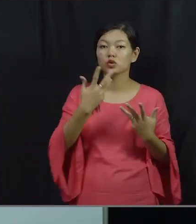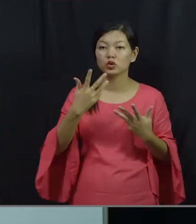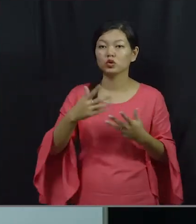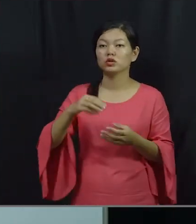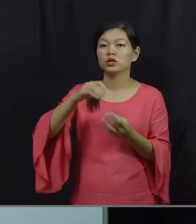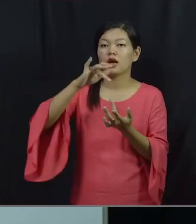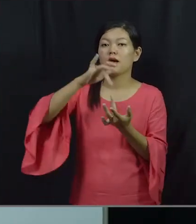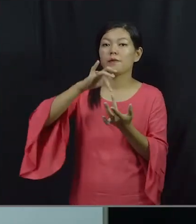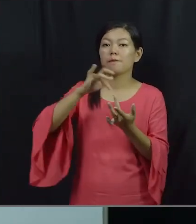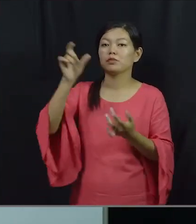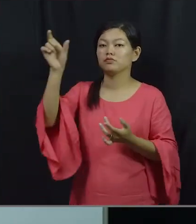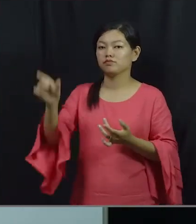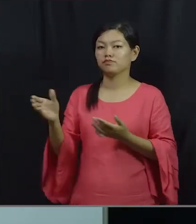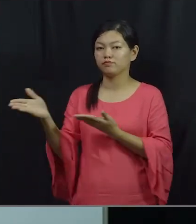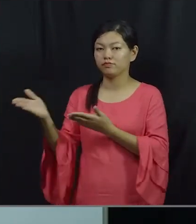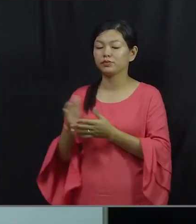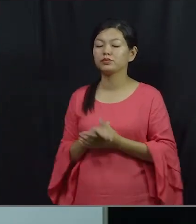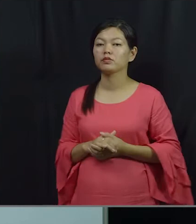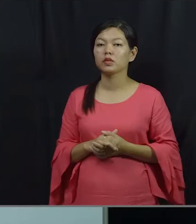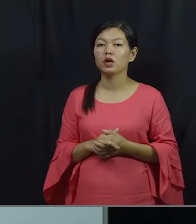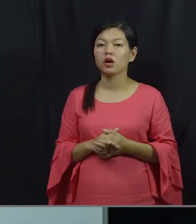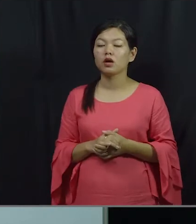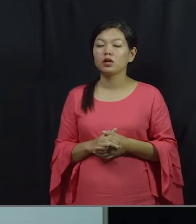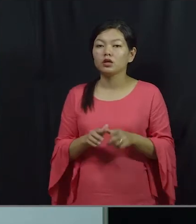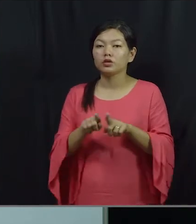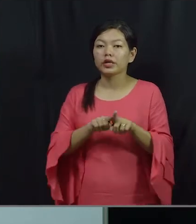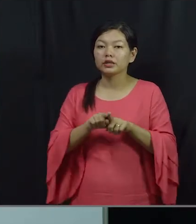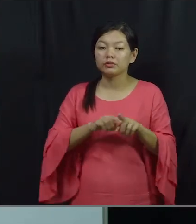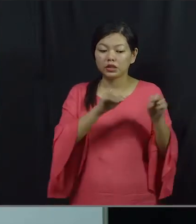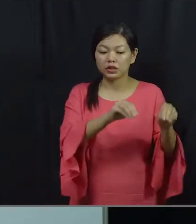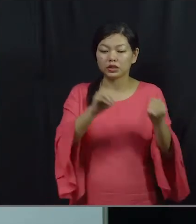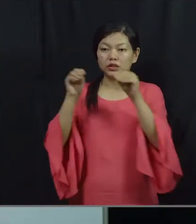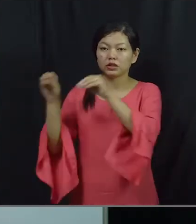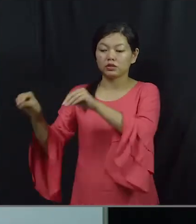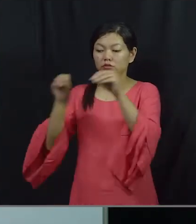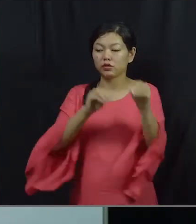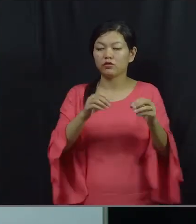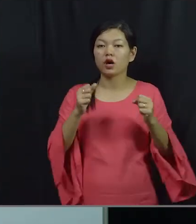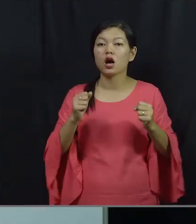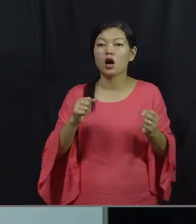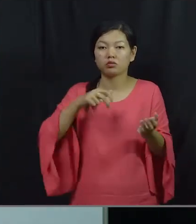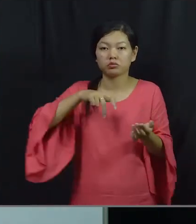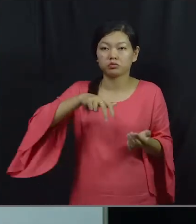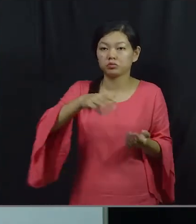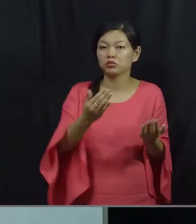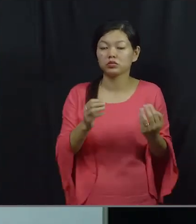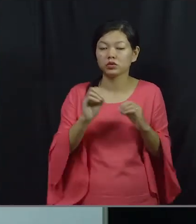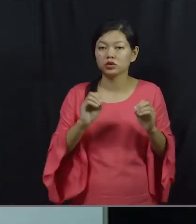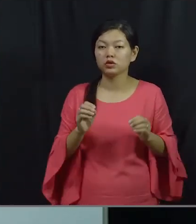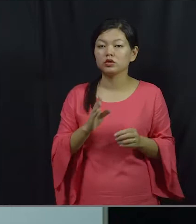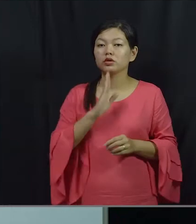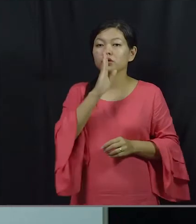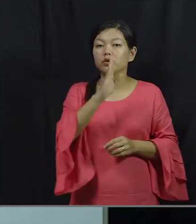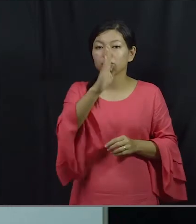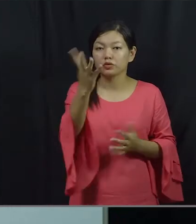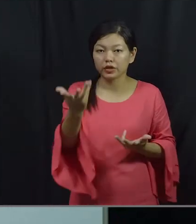by road or rail or, you know, ship, isn't that? So that is again another one. Communication means through, you know, phones or, you